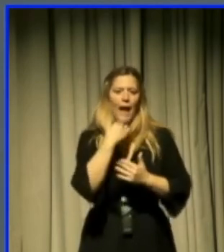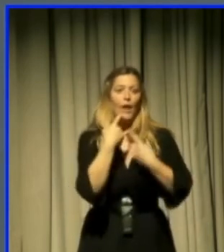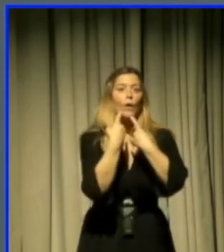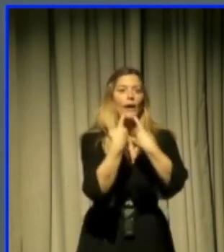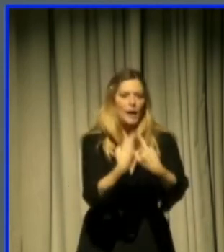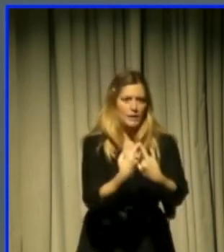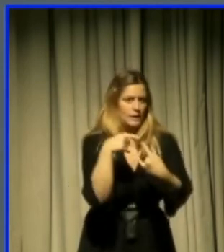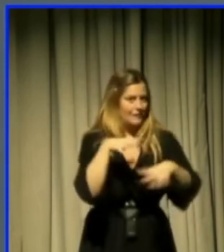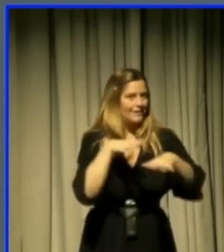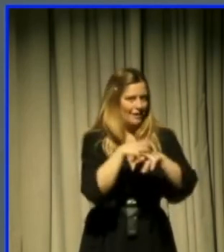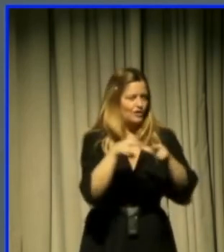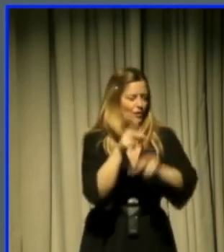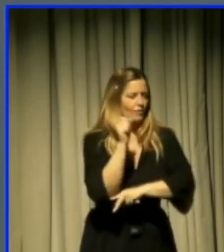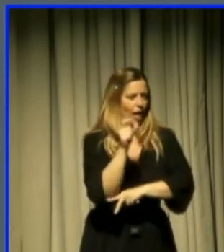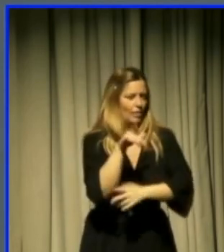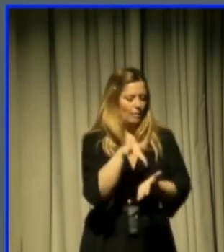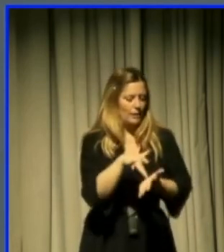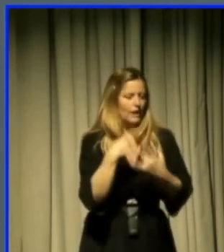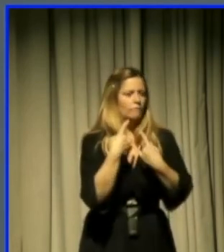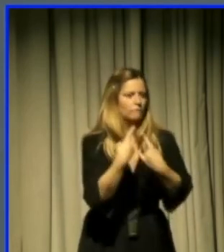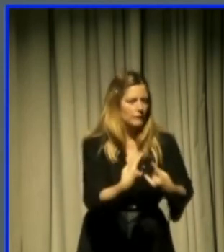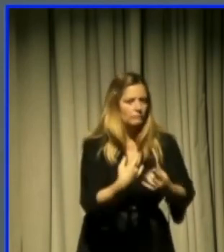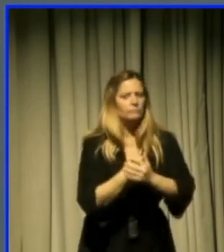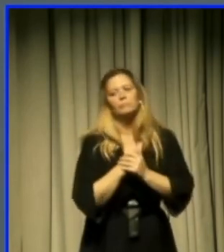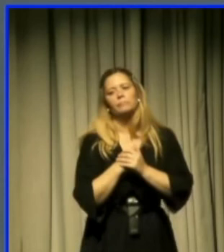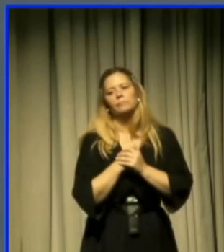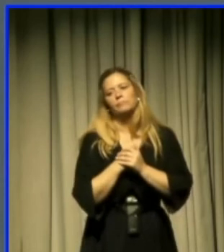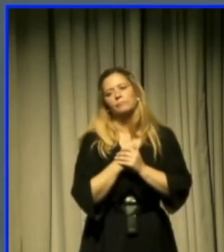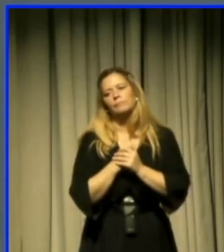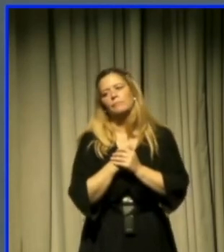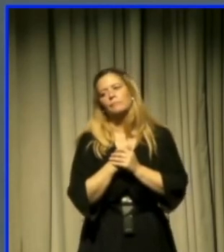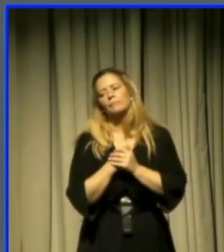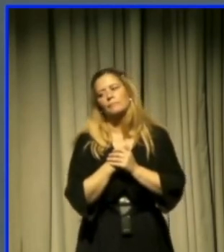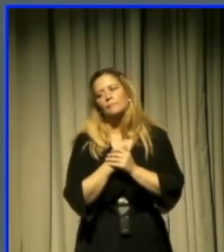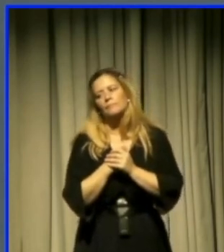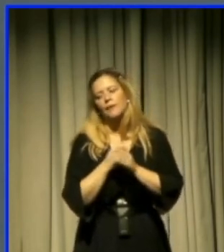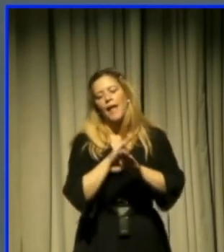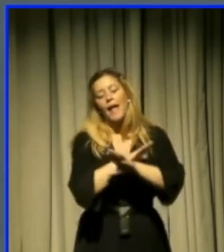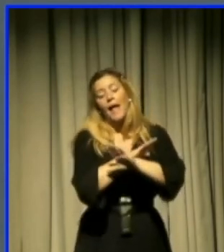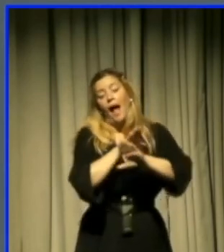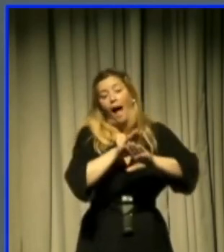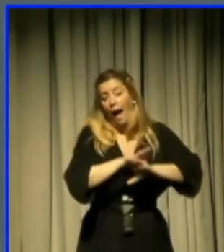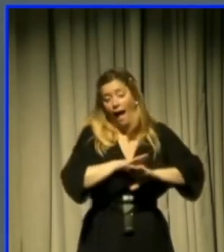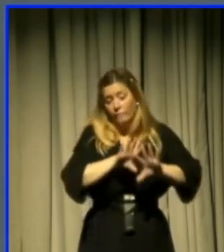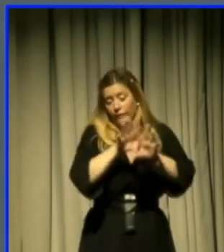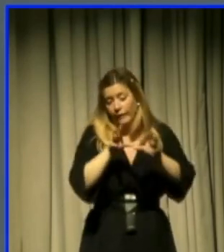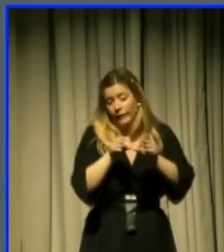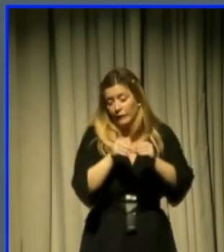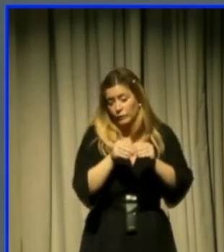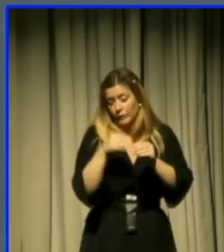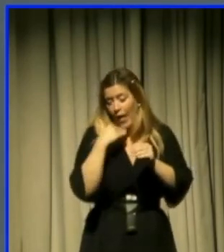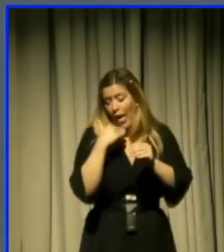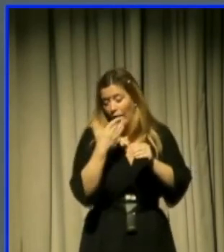And of course, in the end, there's something that is not that usual. So this algorithm is able to see a photo like this one and